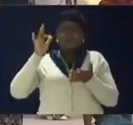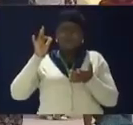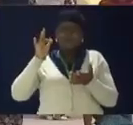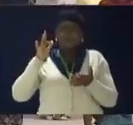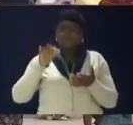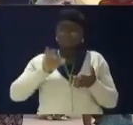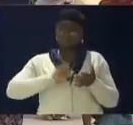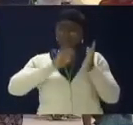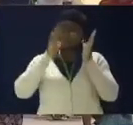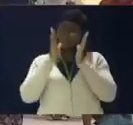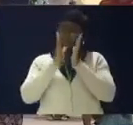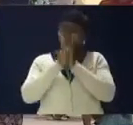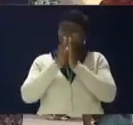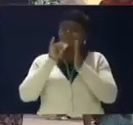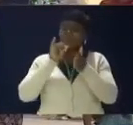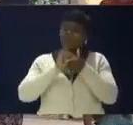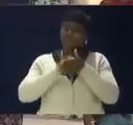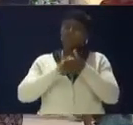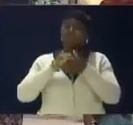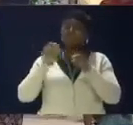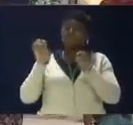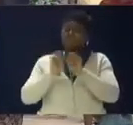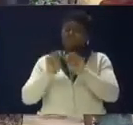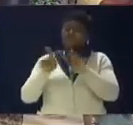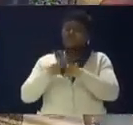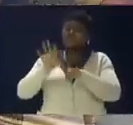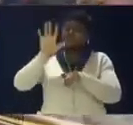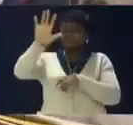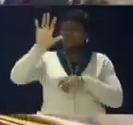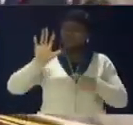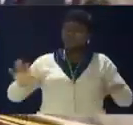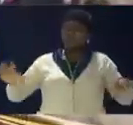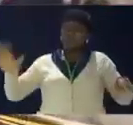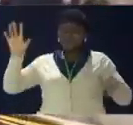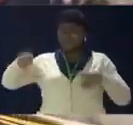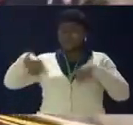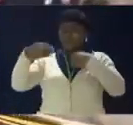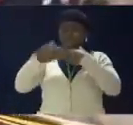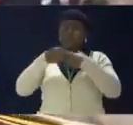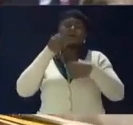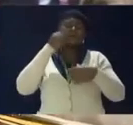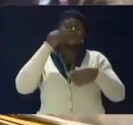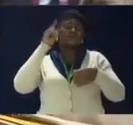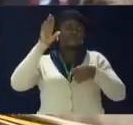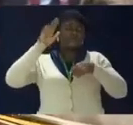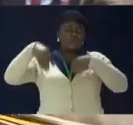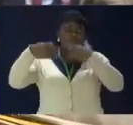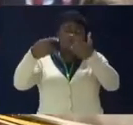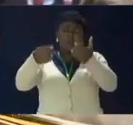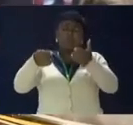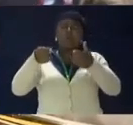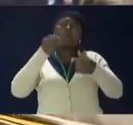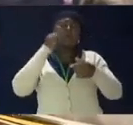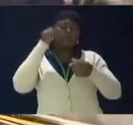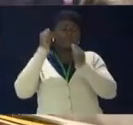And I pray, Lord God Almighty, that even as your children will be going home, you will go with them.